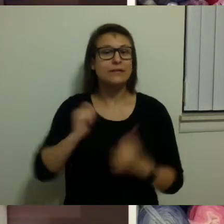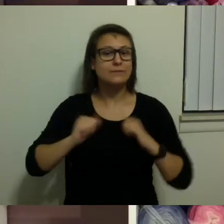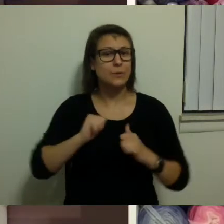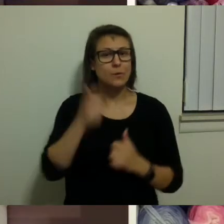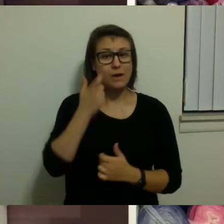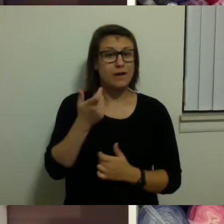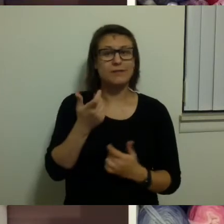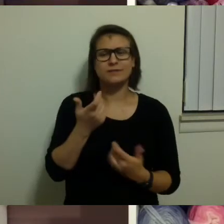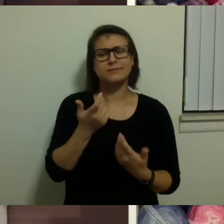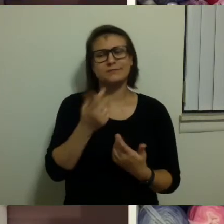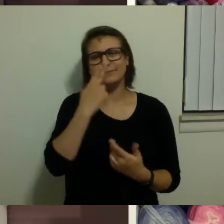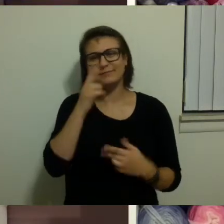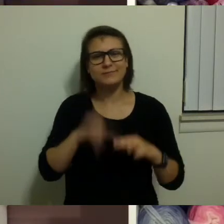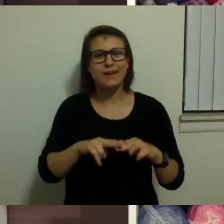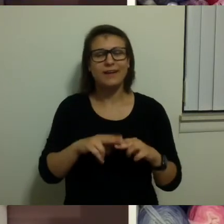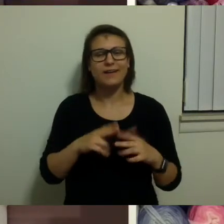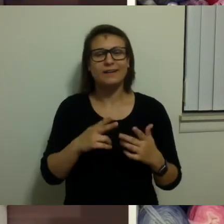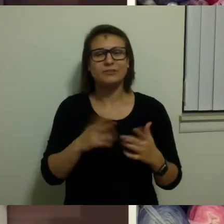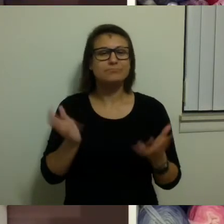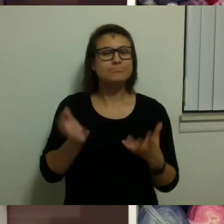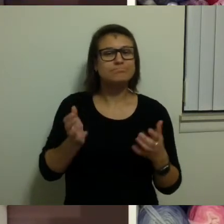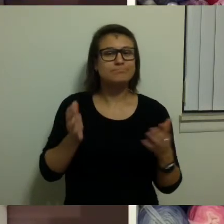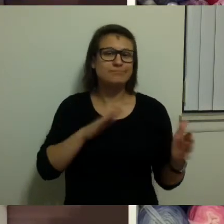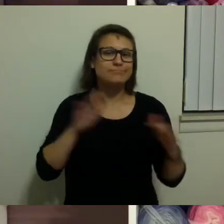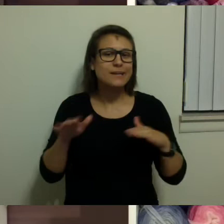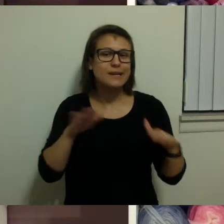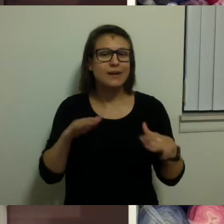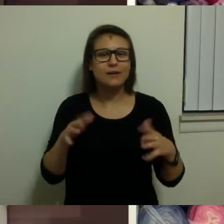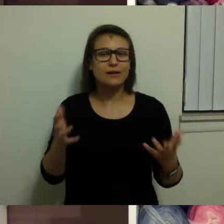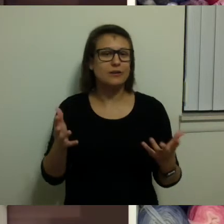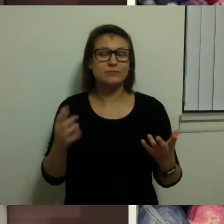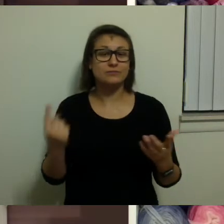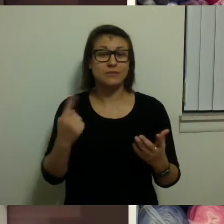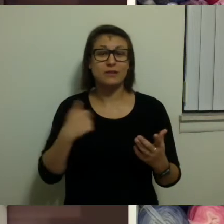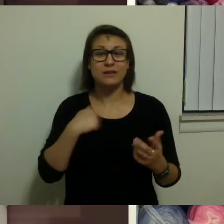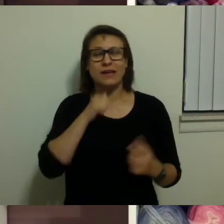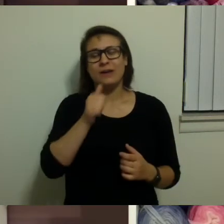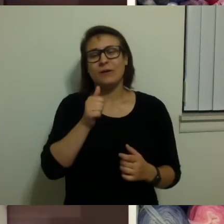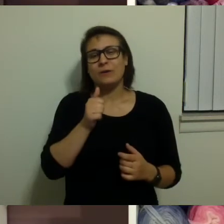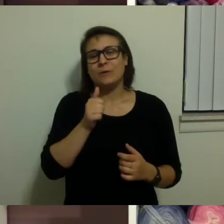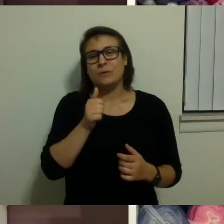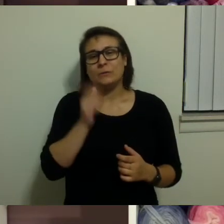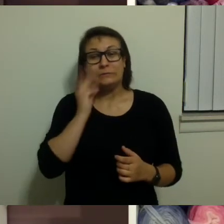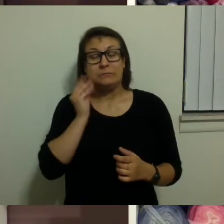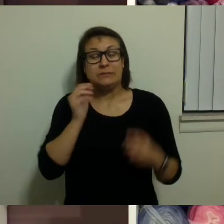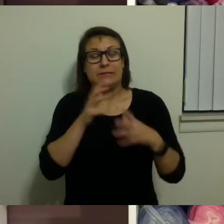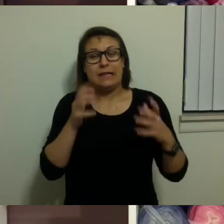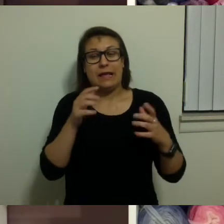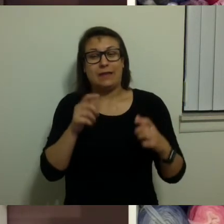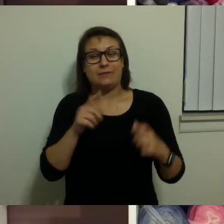just fun. It's just basically chatting and hanging out, which is something that I don't get to do a lot of in real life,